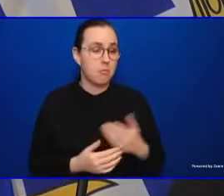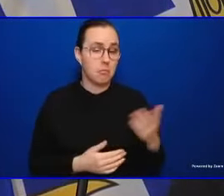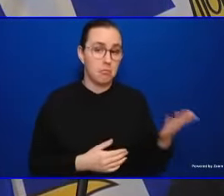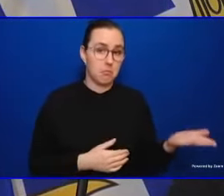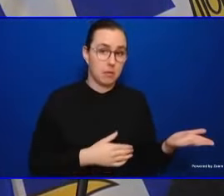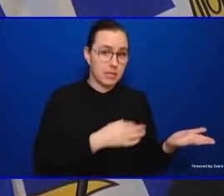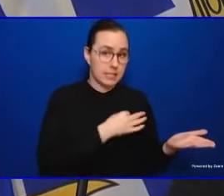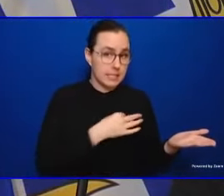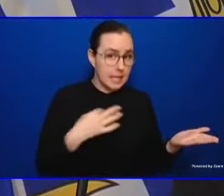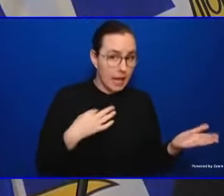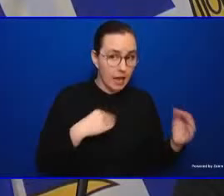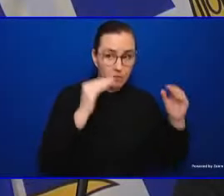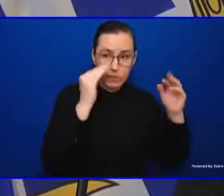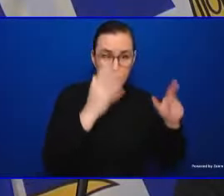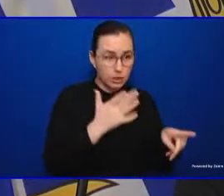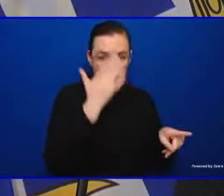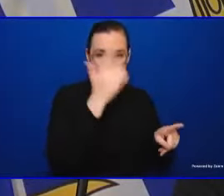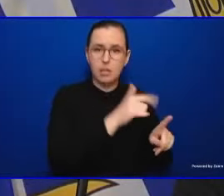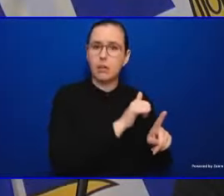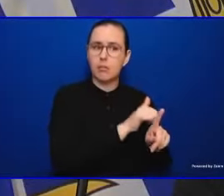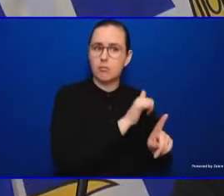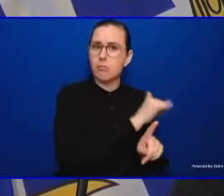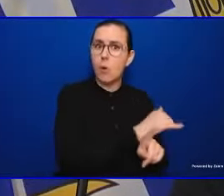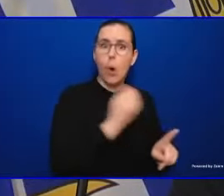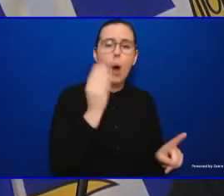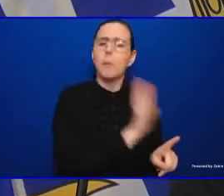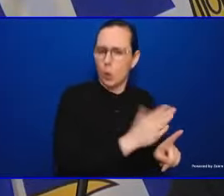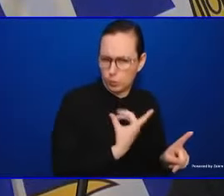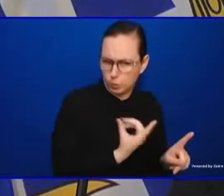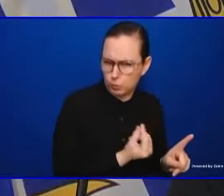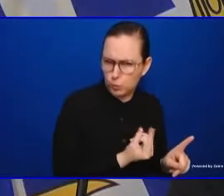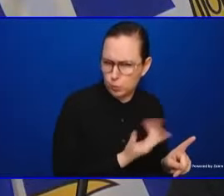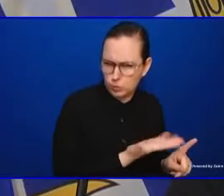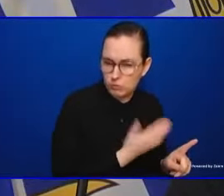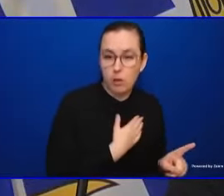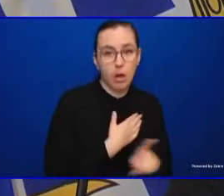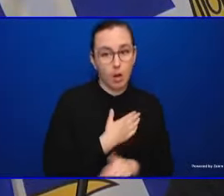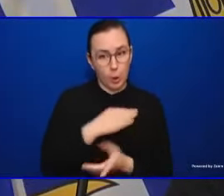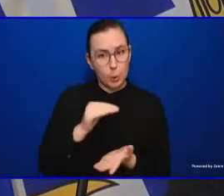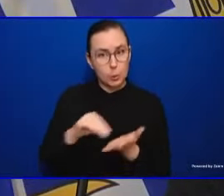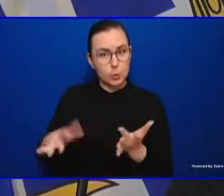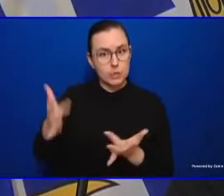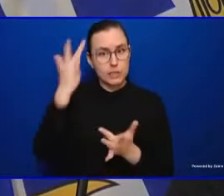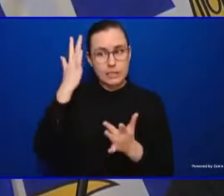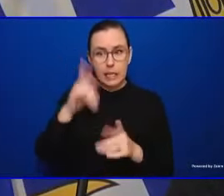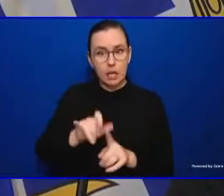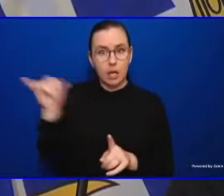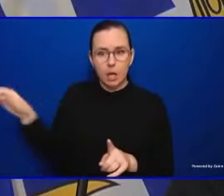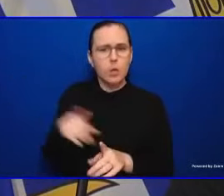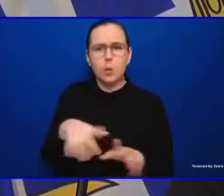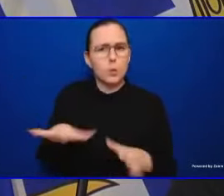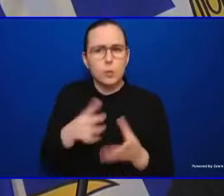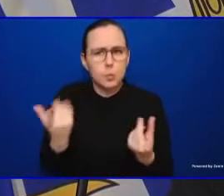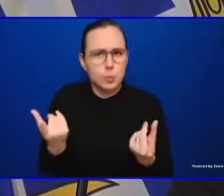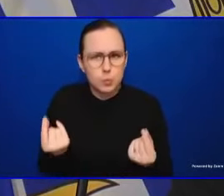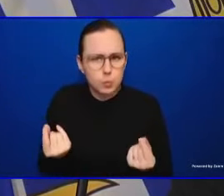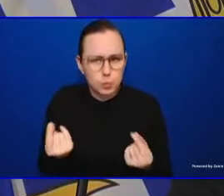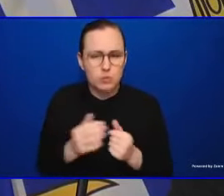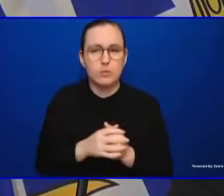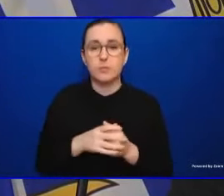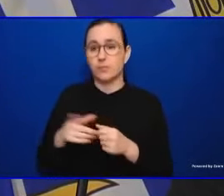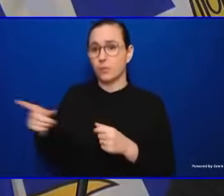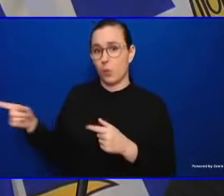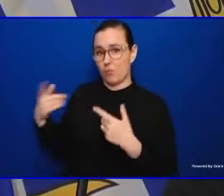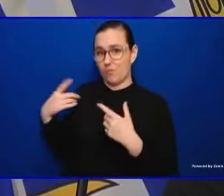with all of our schools and our school districts, to make sure that we can support you in the safe return to full classes starting